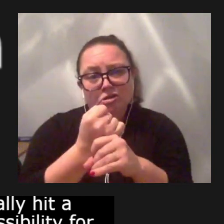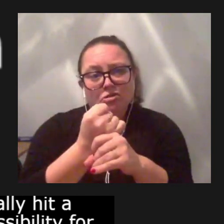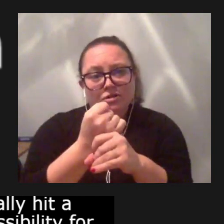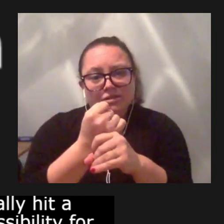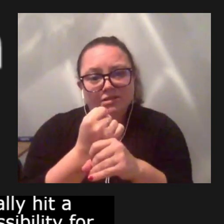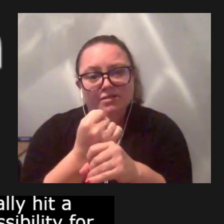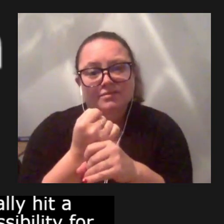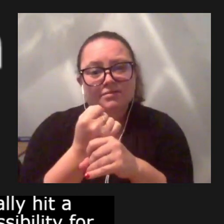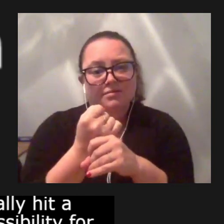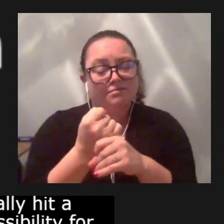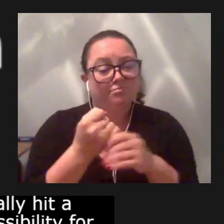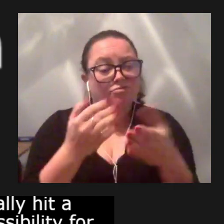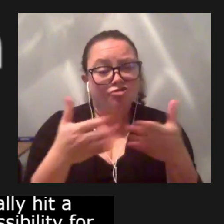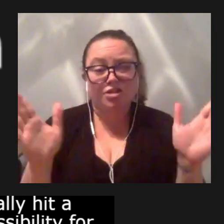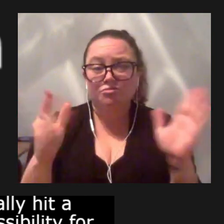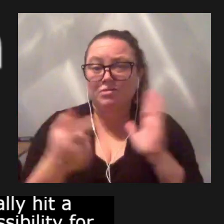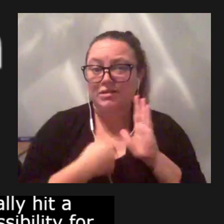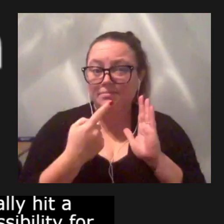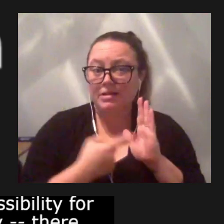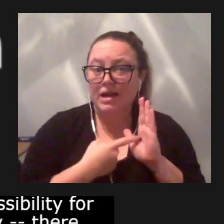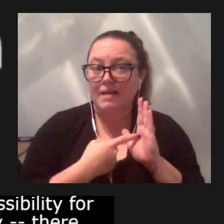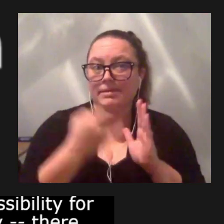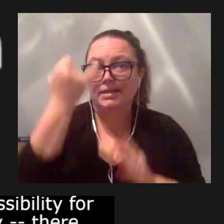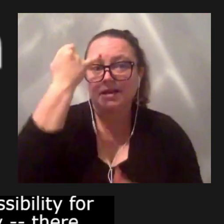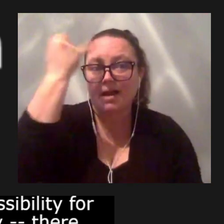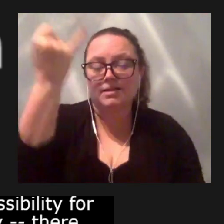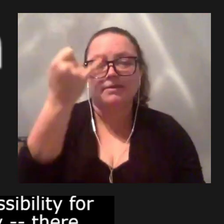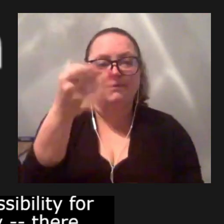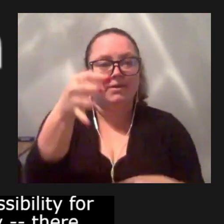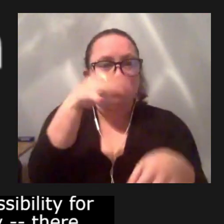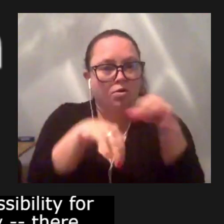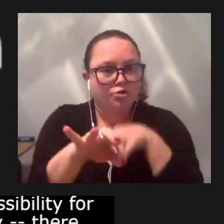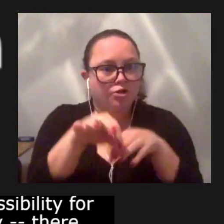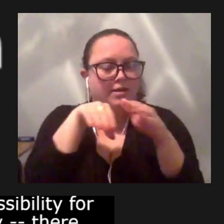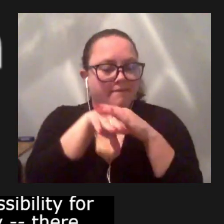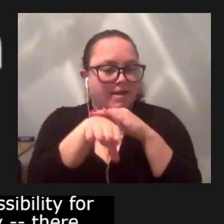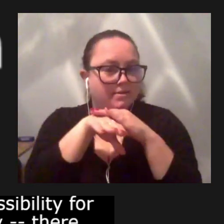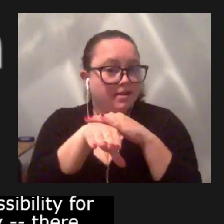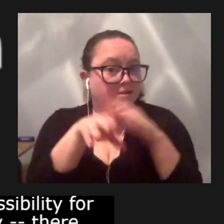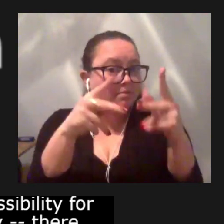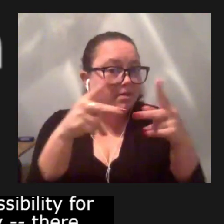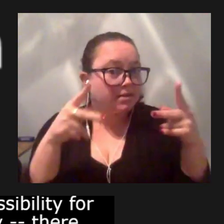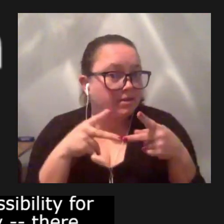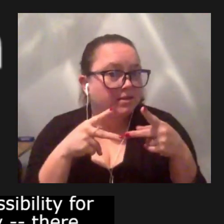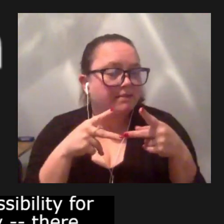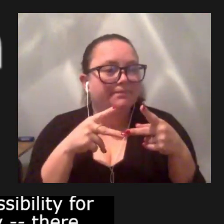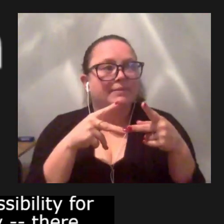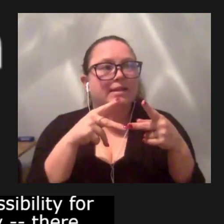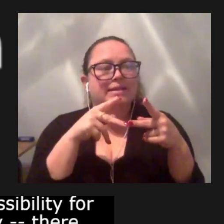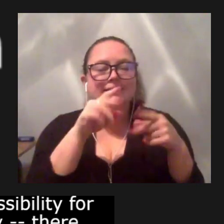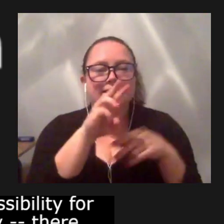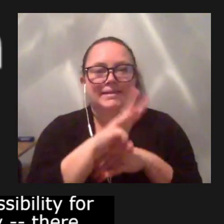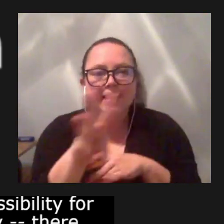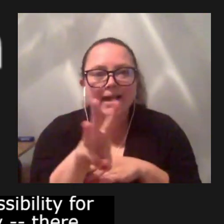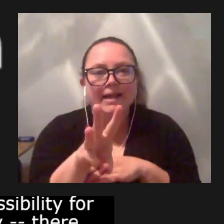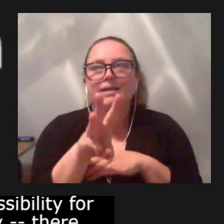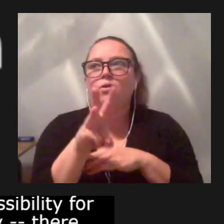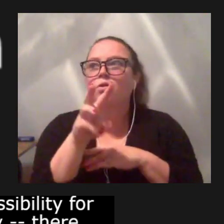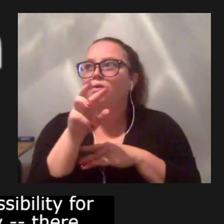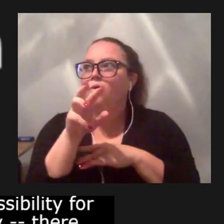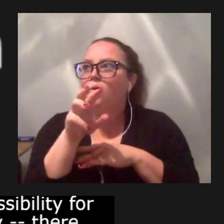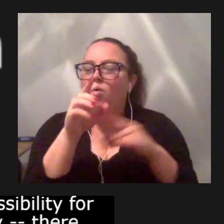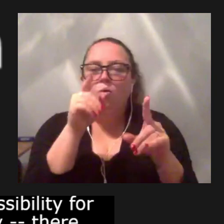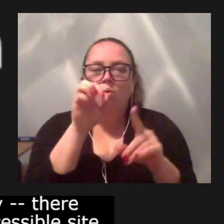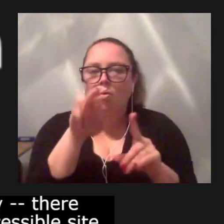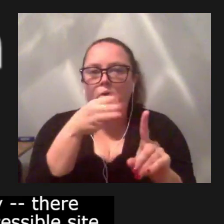times when the idea of an alternative accessible site, or go here for the accessible site sort of